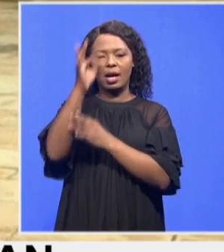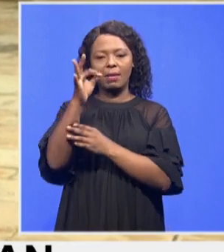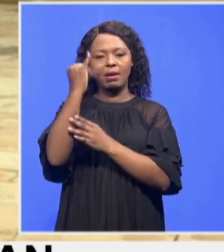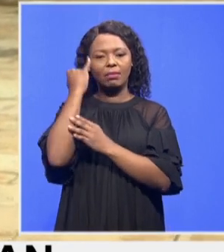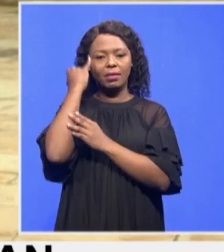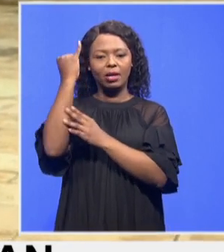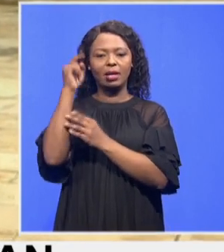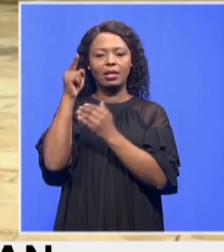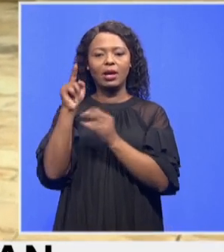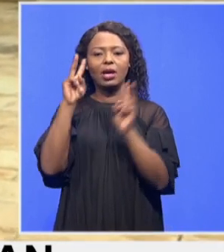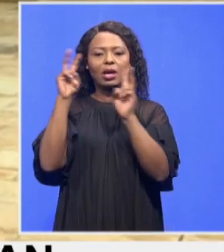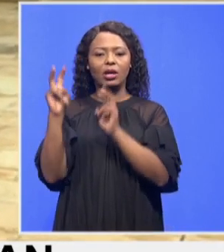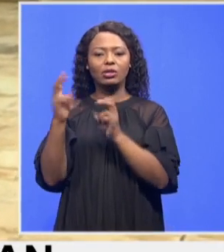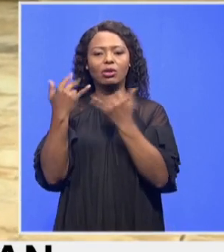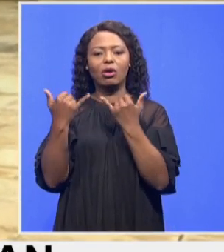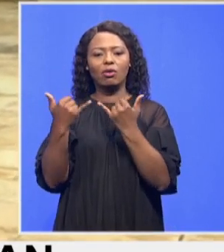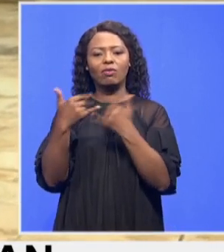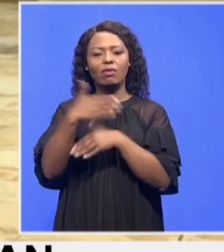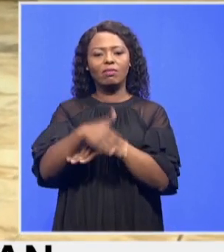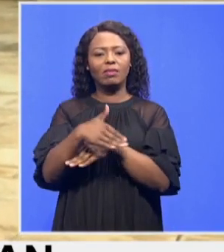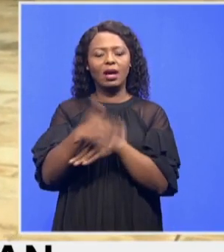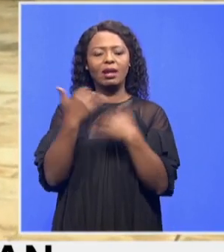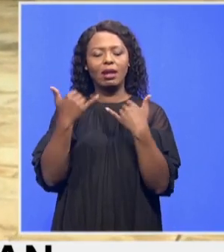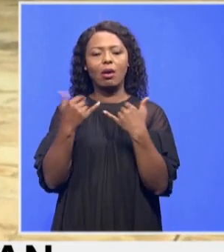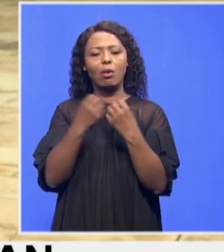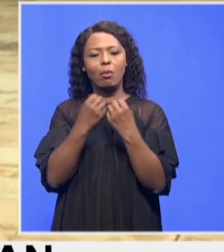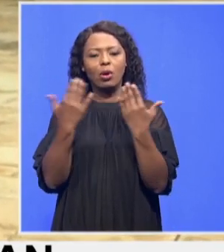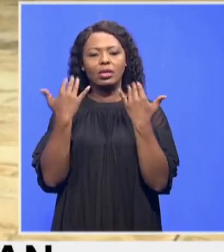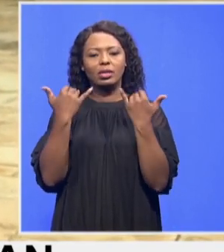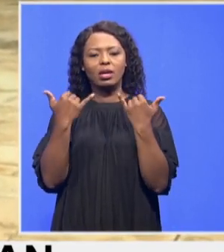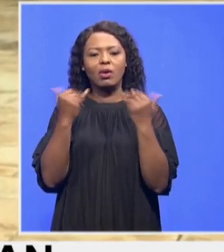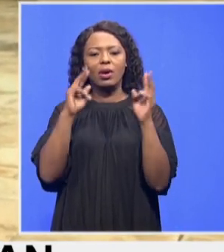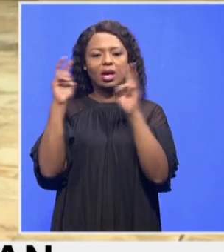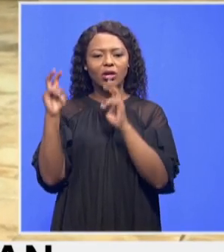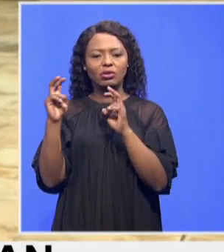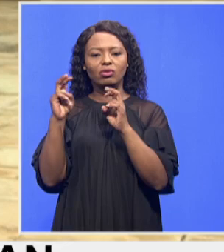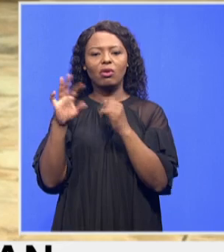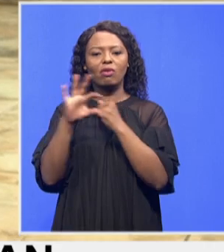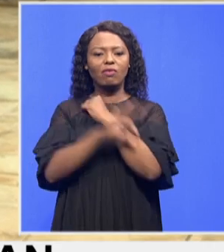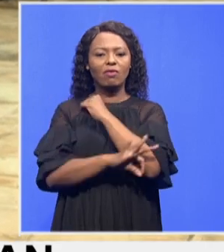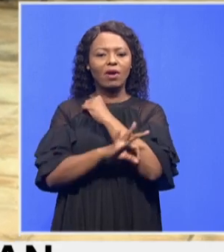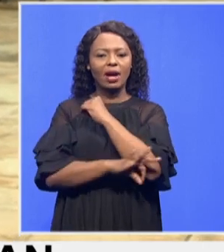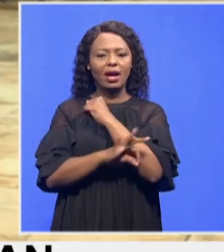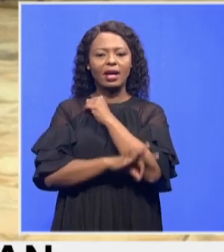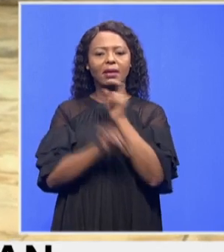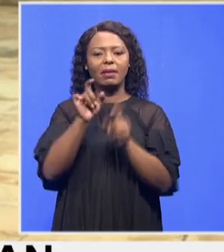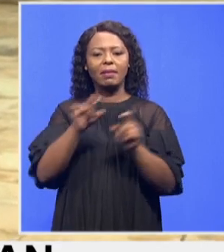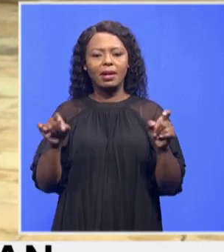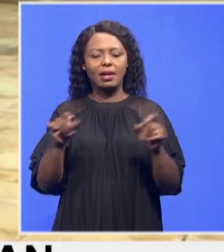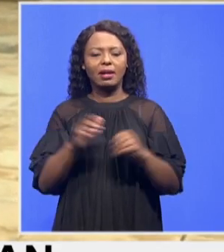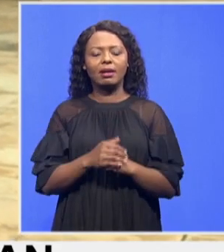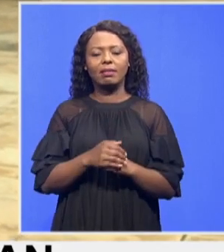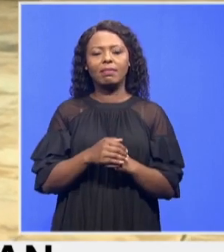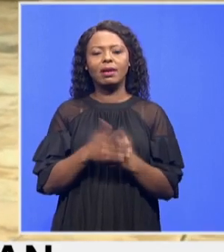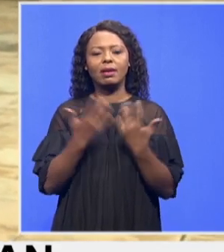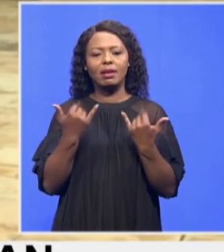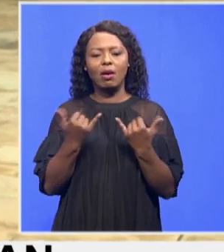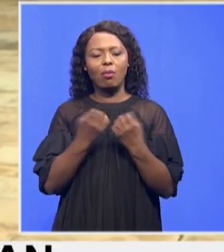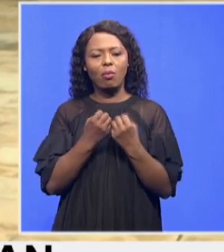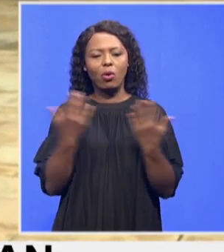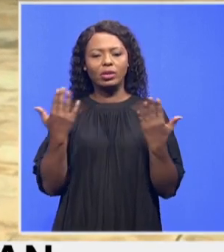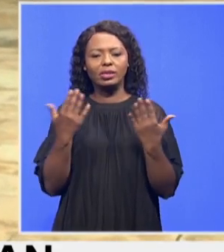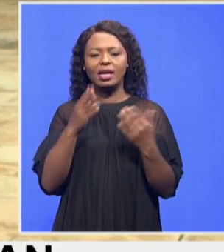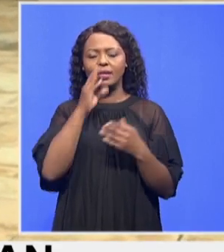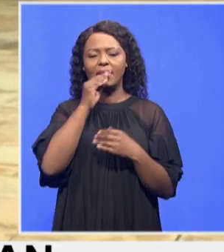The issues of immigration has been very vocal about the issues of foreign nationals, undocumented migrants within the country, and he speaks